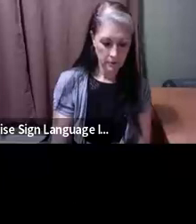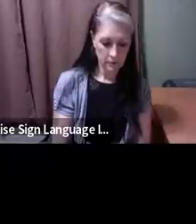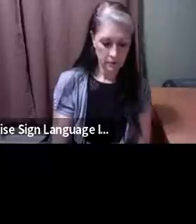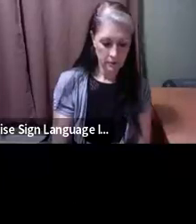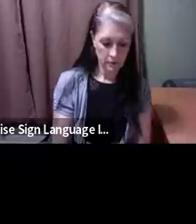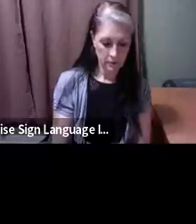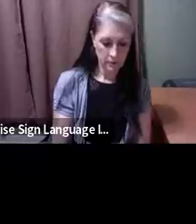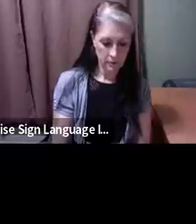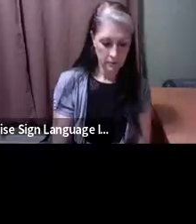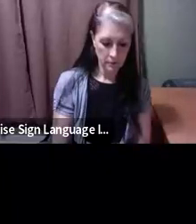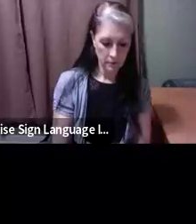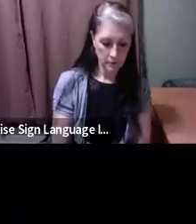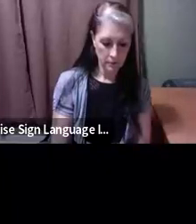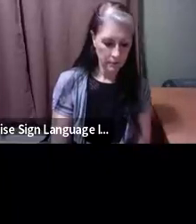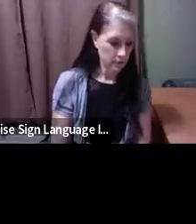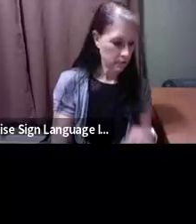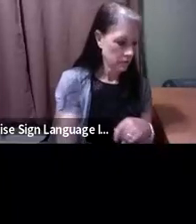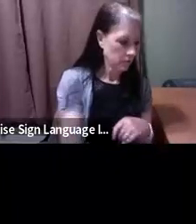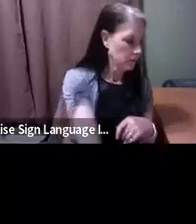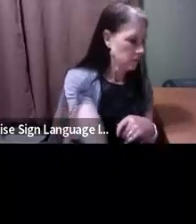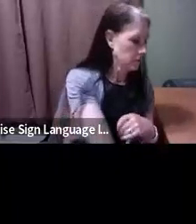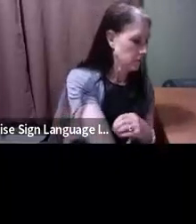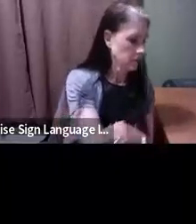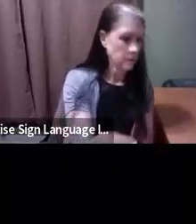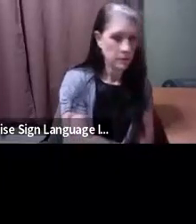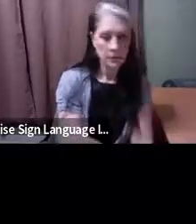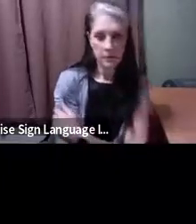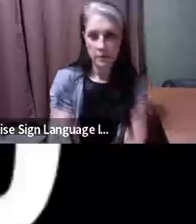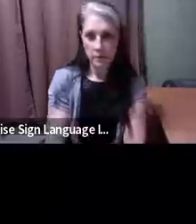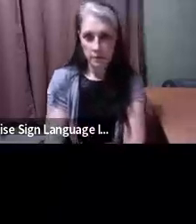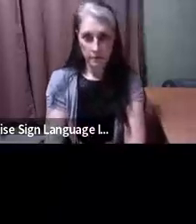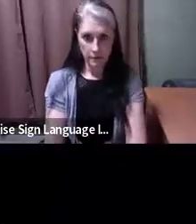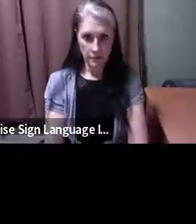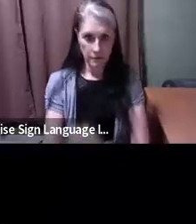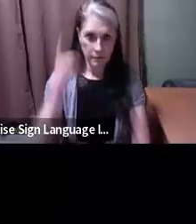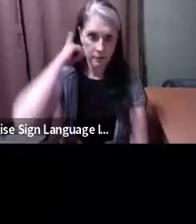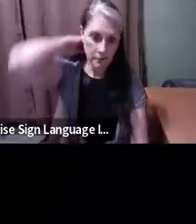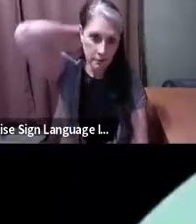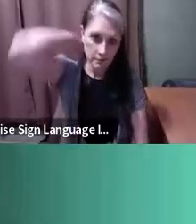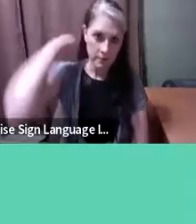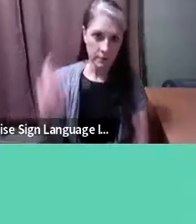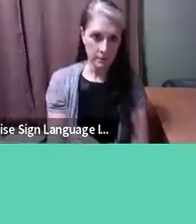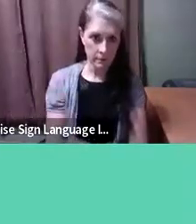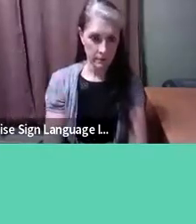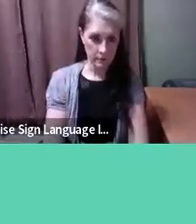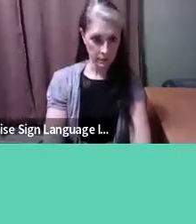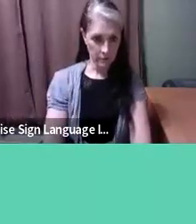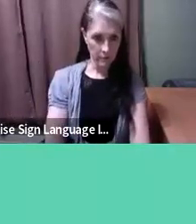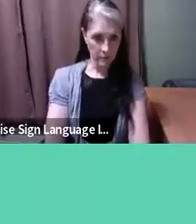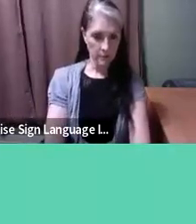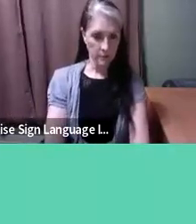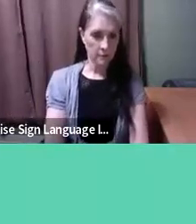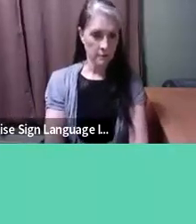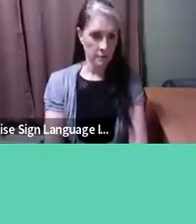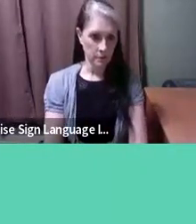slice of ableism, And then some patriarchy on top. well, then you are crushed by our systems. So if you are a person of